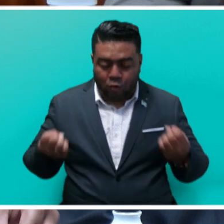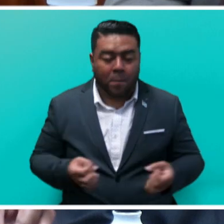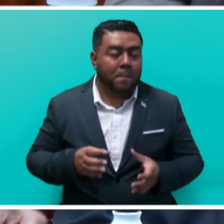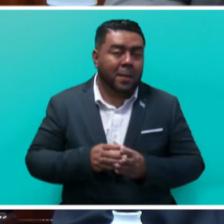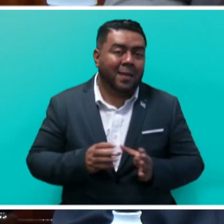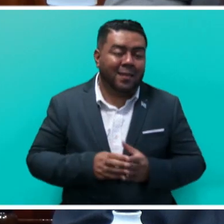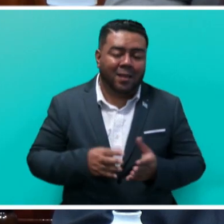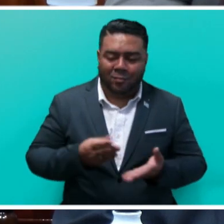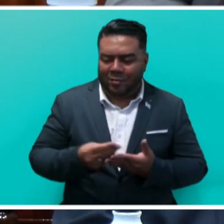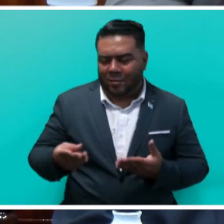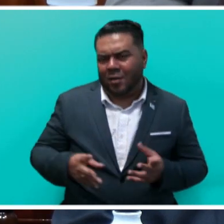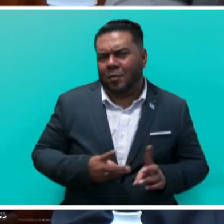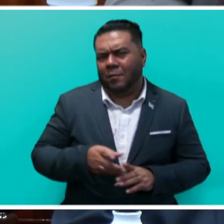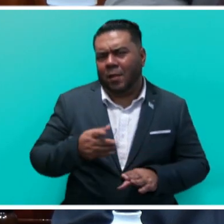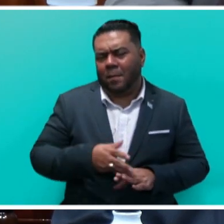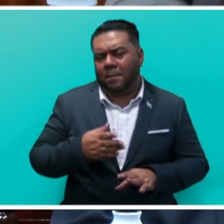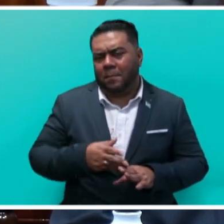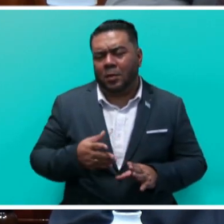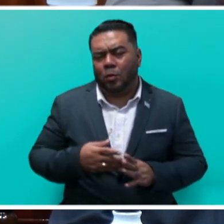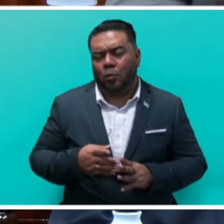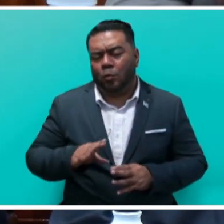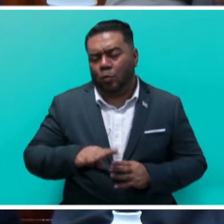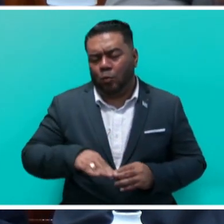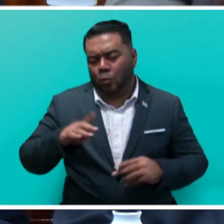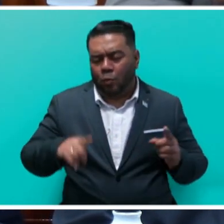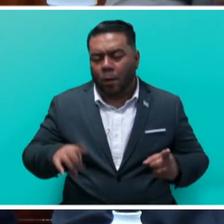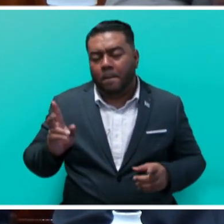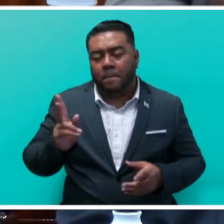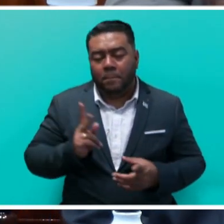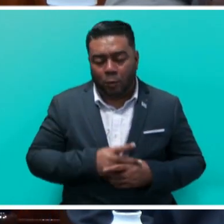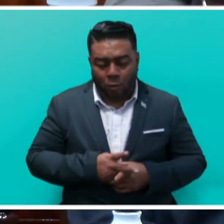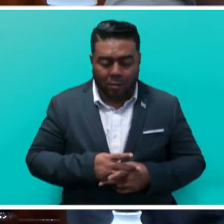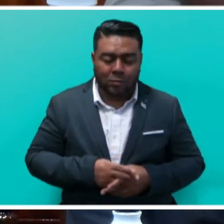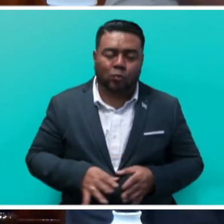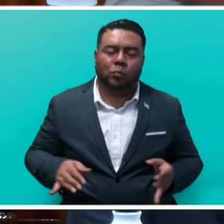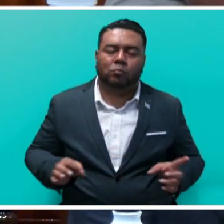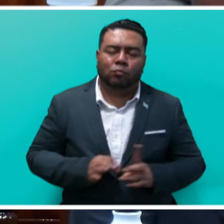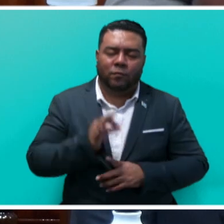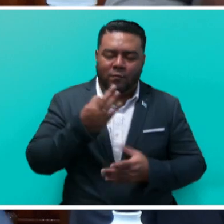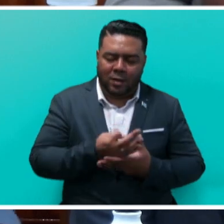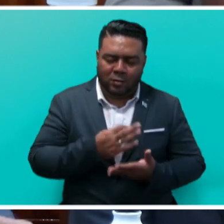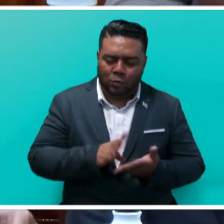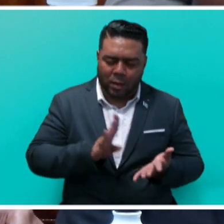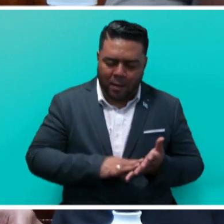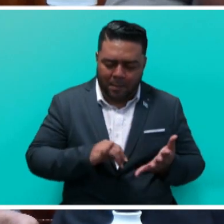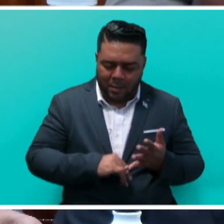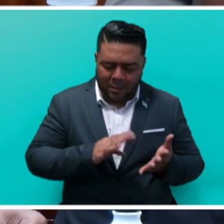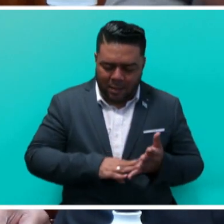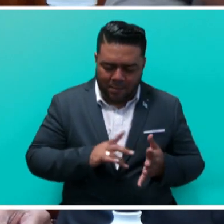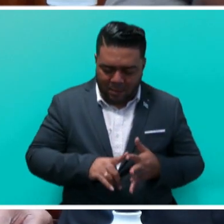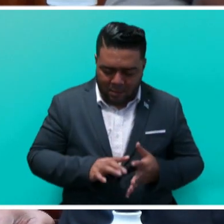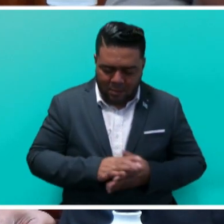in developing new and modified lending products to improve finance to MSMEs. In particular, based on